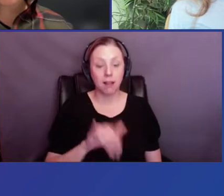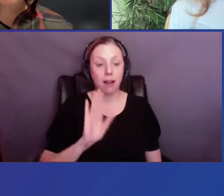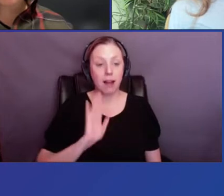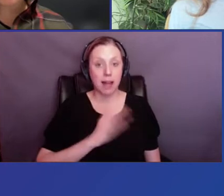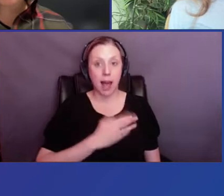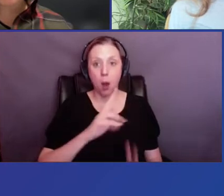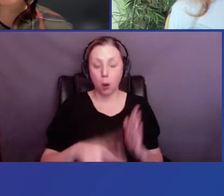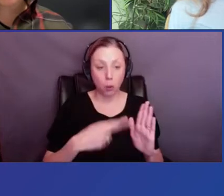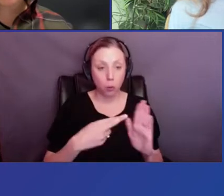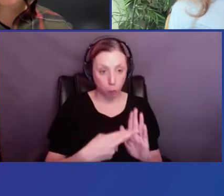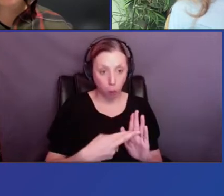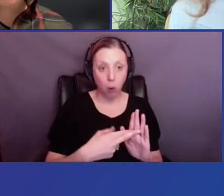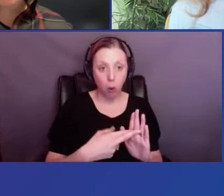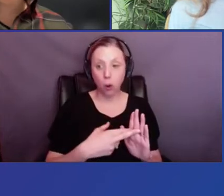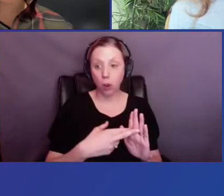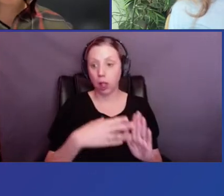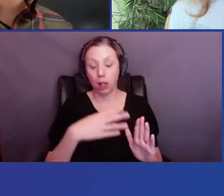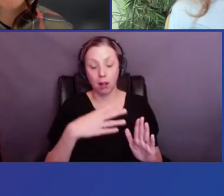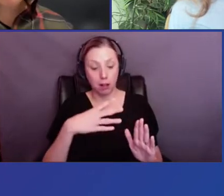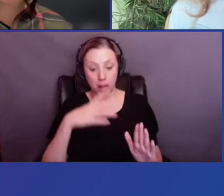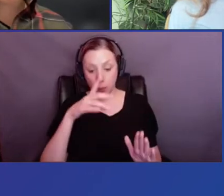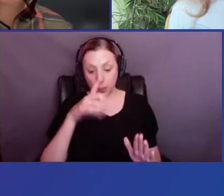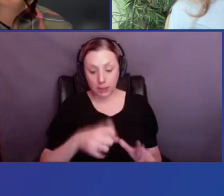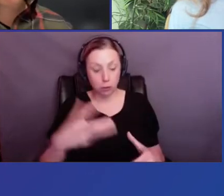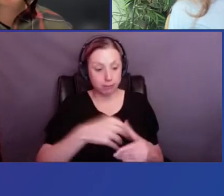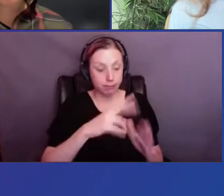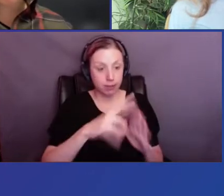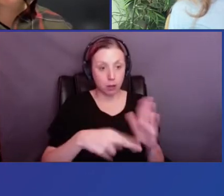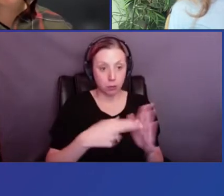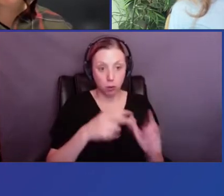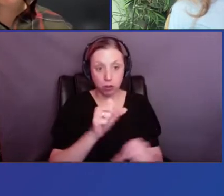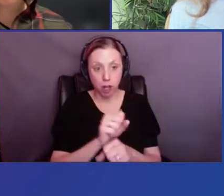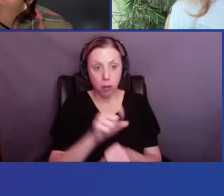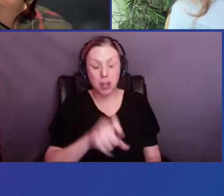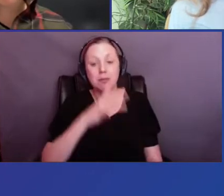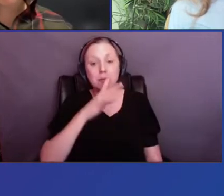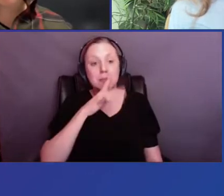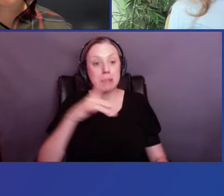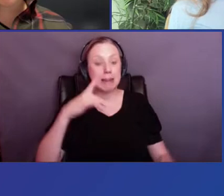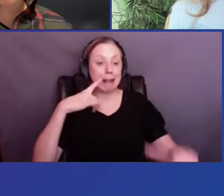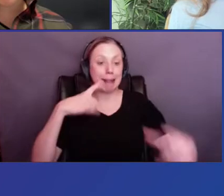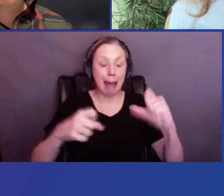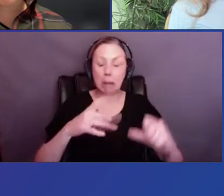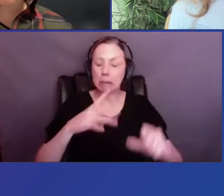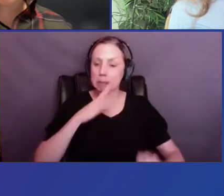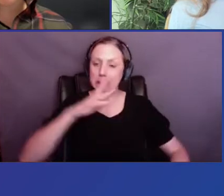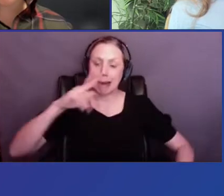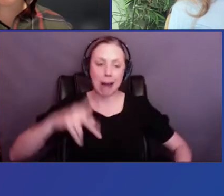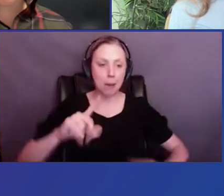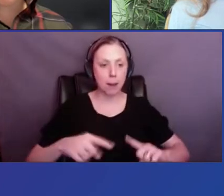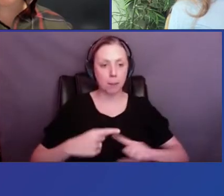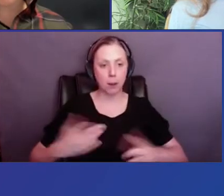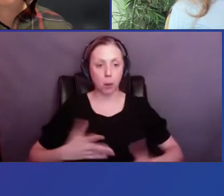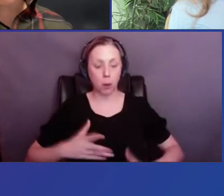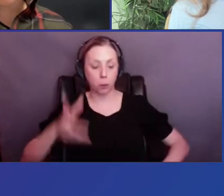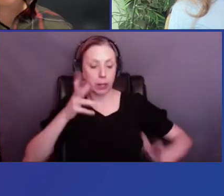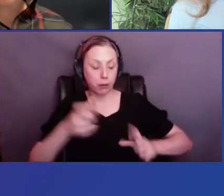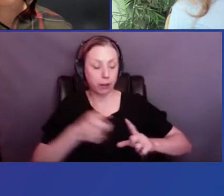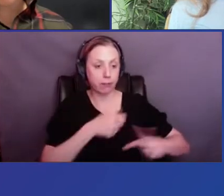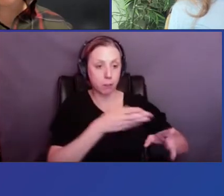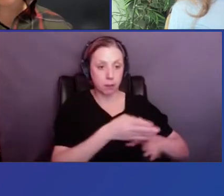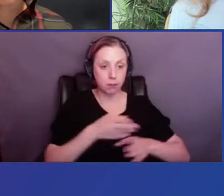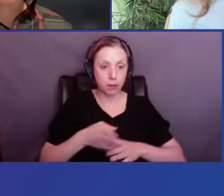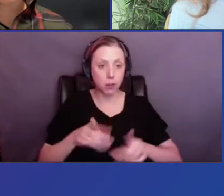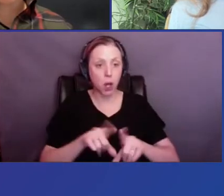in these roles and jobs to speak loudly about what we're hearing from the field and others